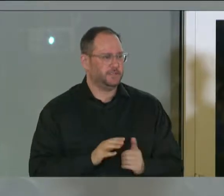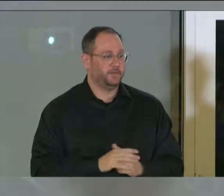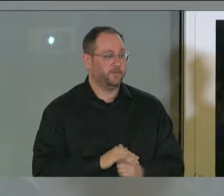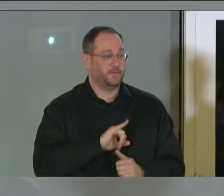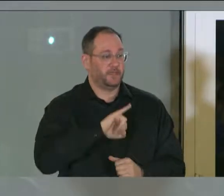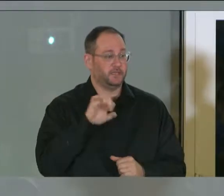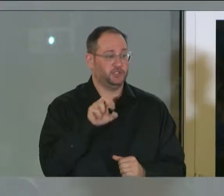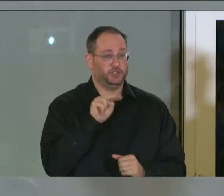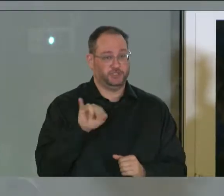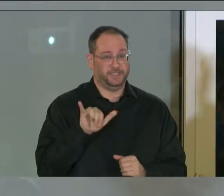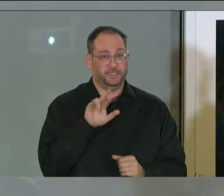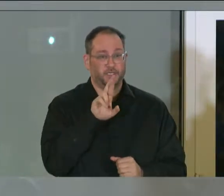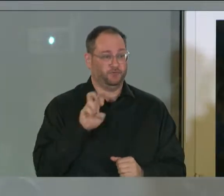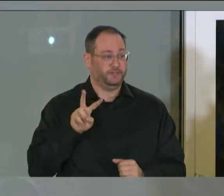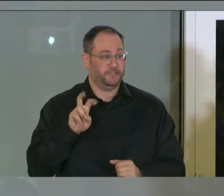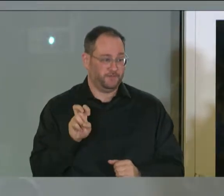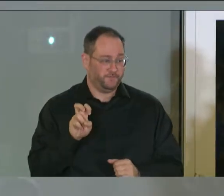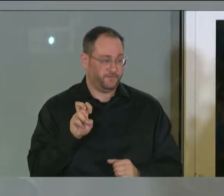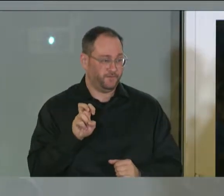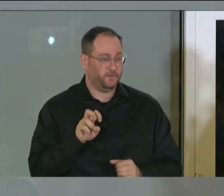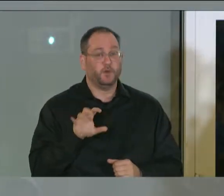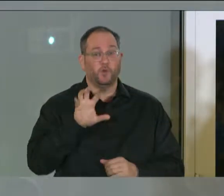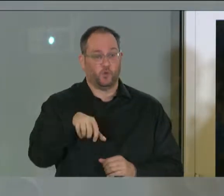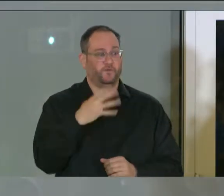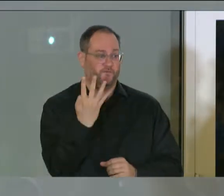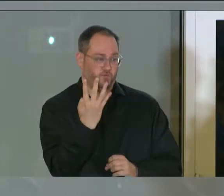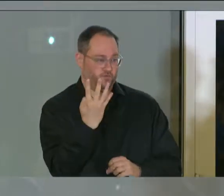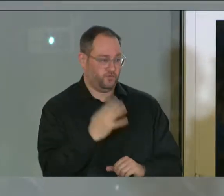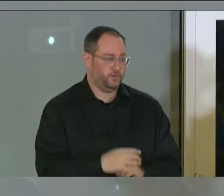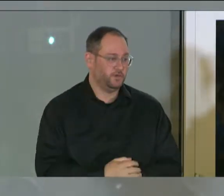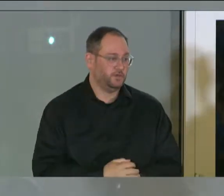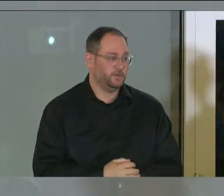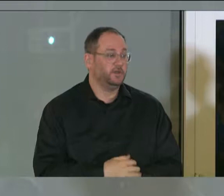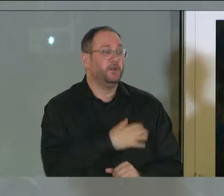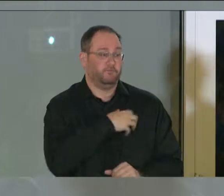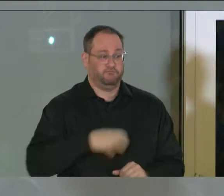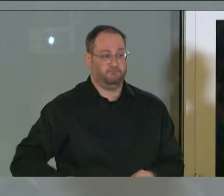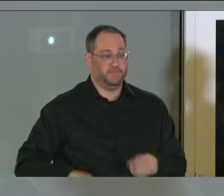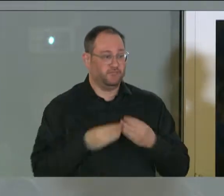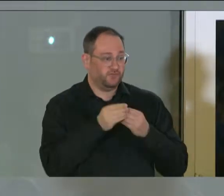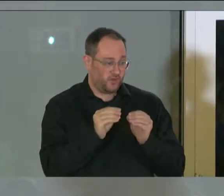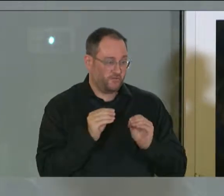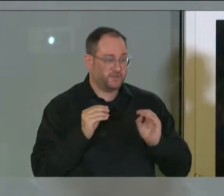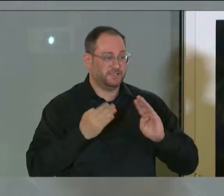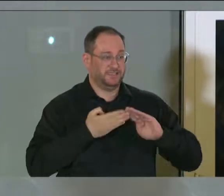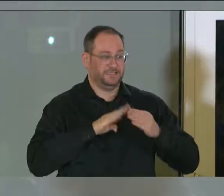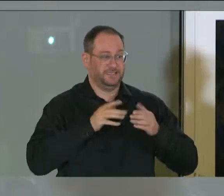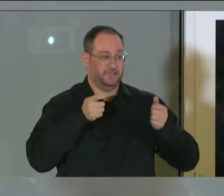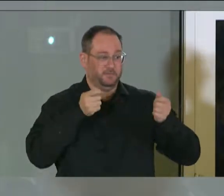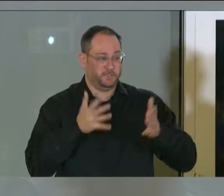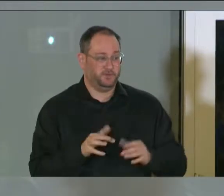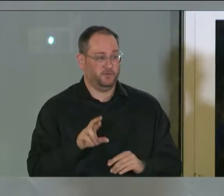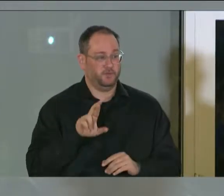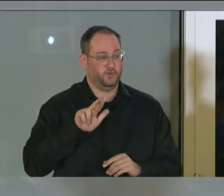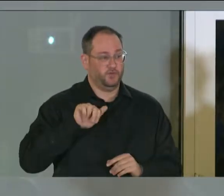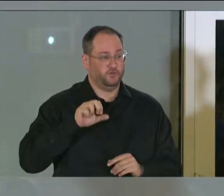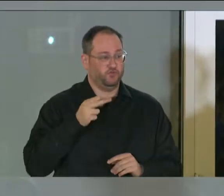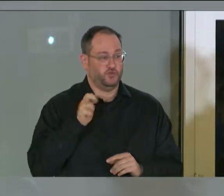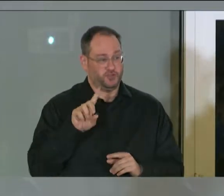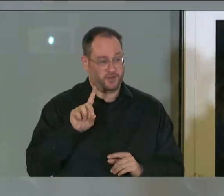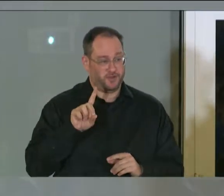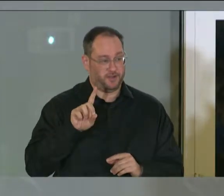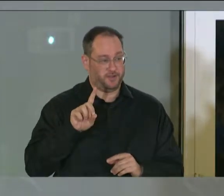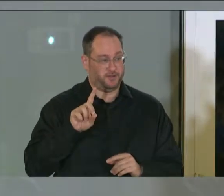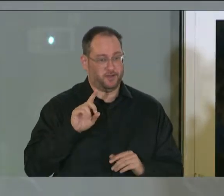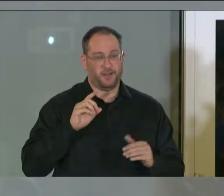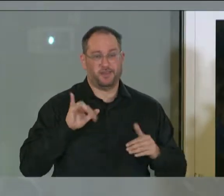of Ward 4 neighbor from the Mayor's Budget Office, and the City Administrator, Rashad Young, will follow her.